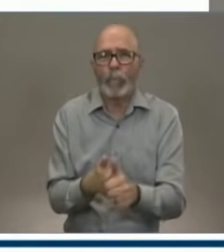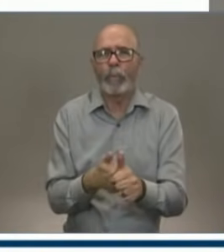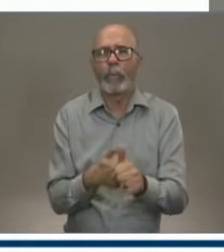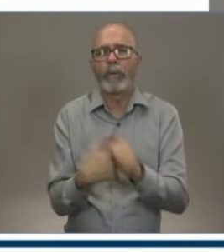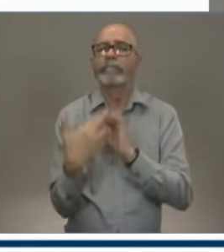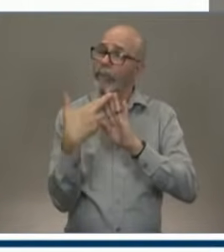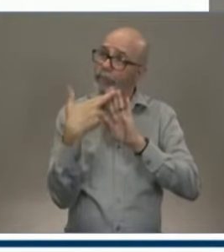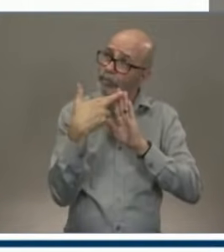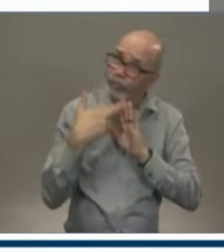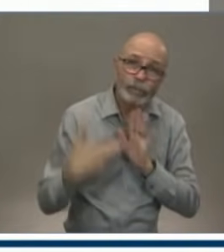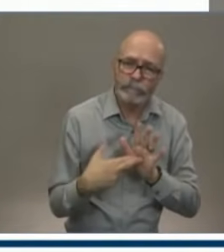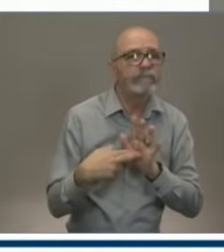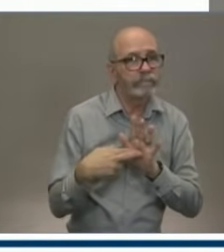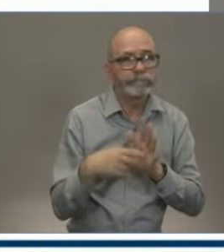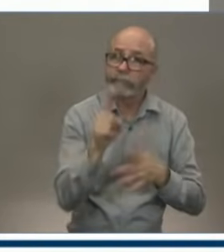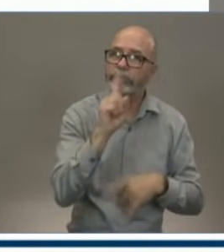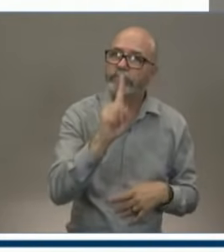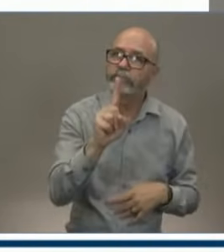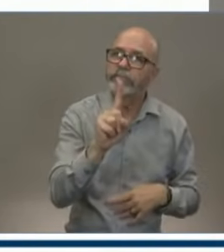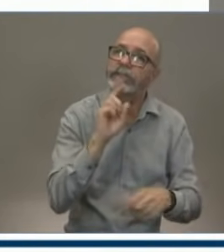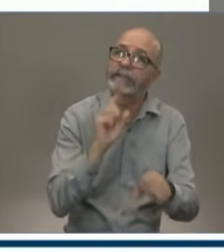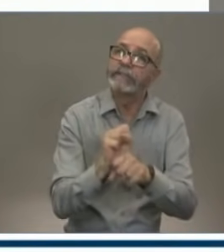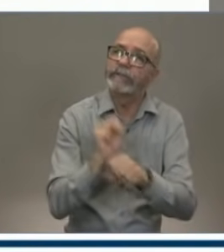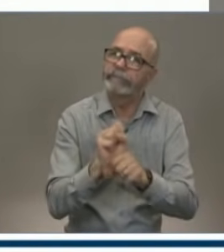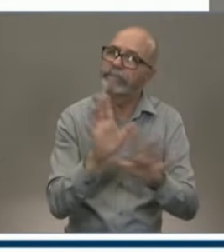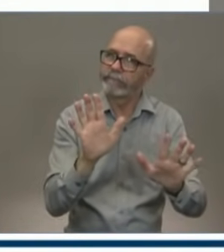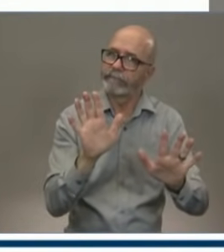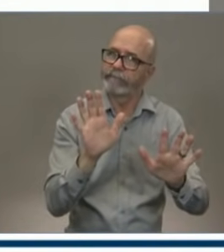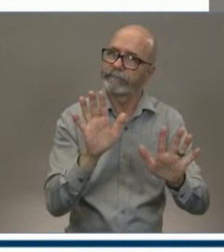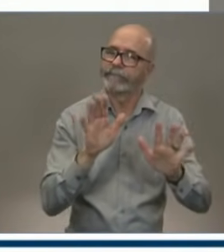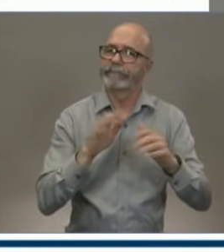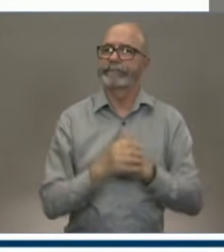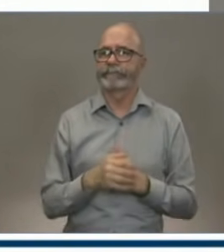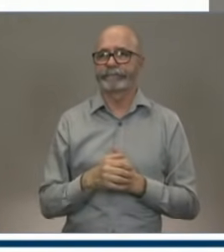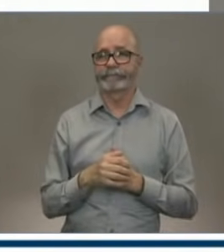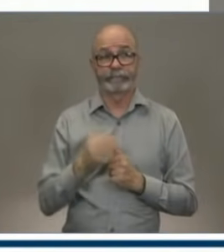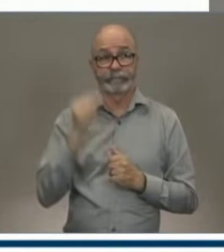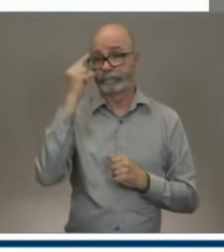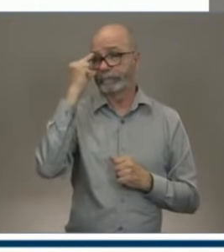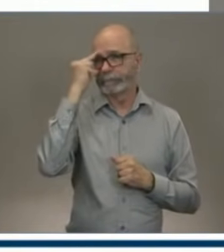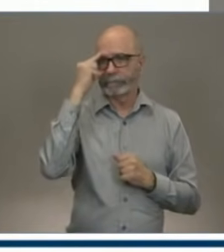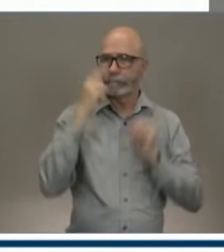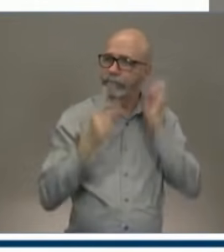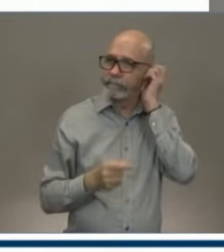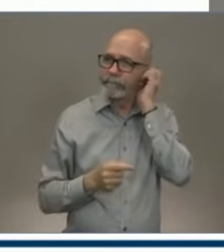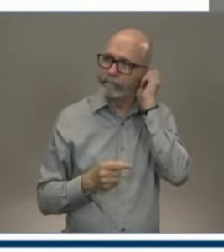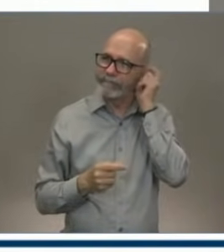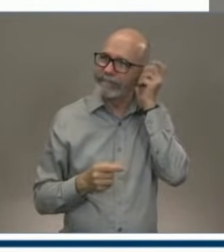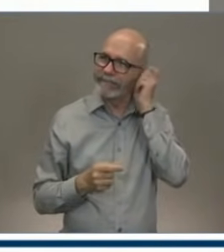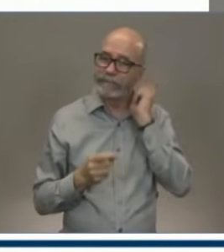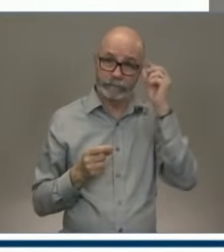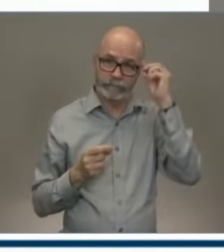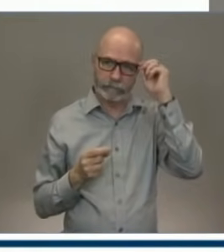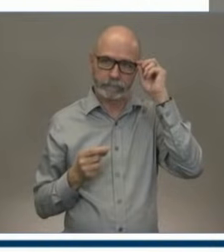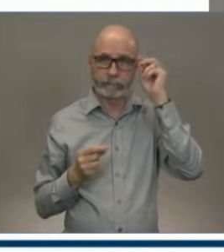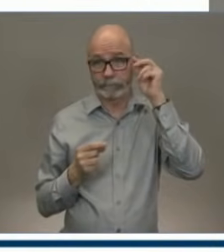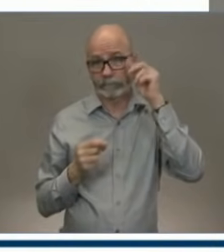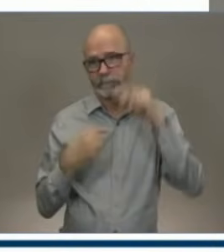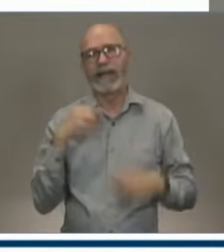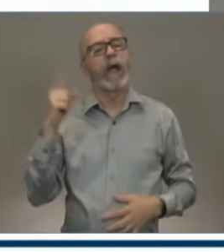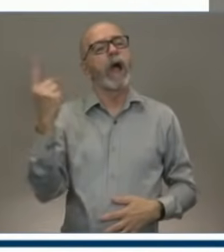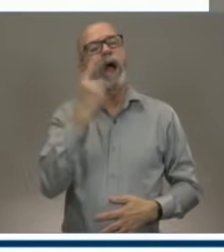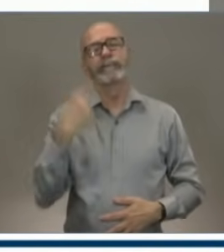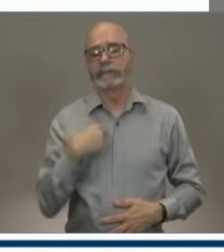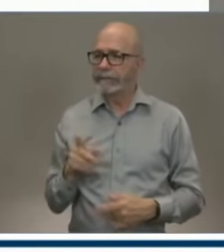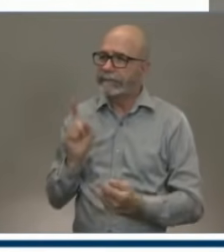So I'd like to end up by saying I have a couple of things that every time we've asked a lot of Nova Scotians, we're 10, 11 months into